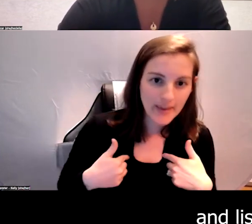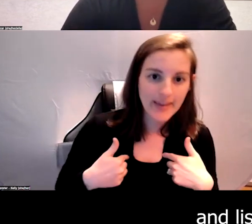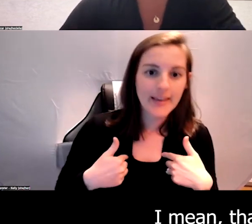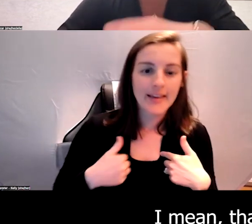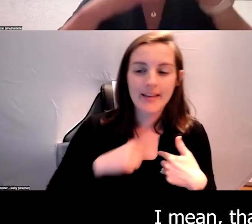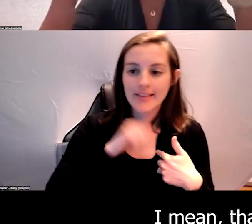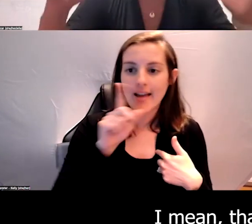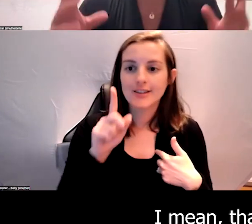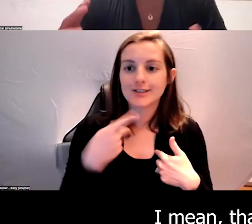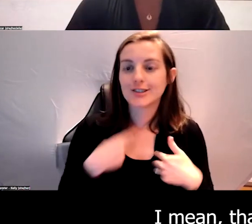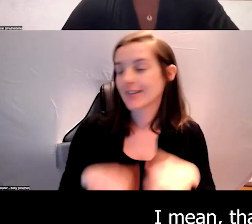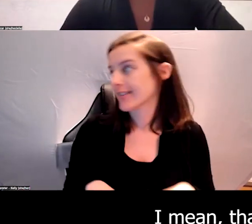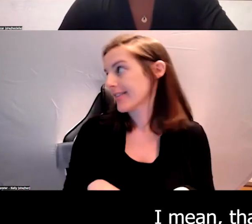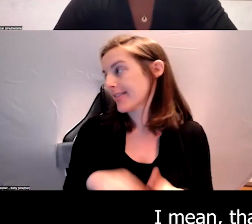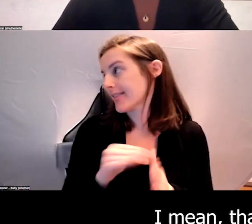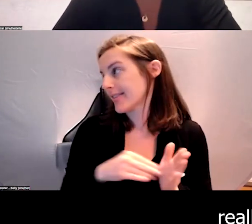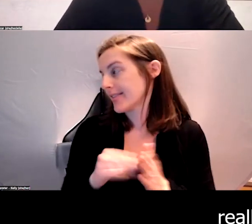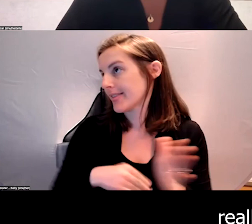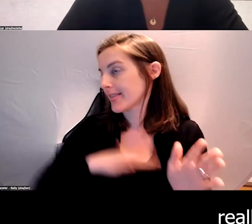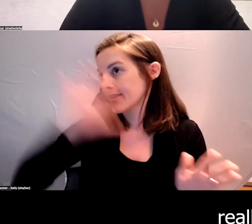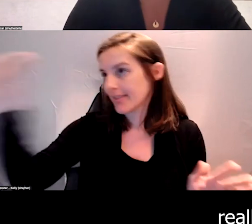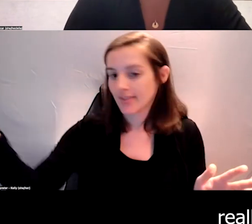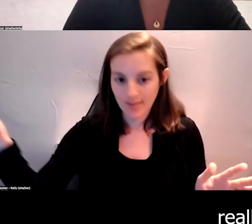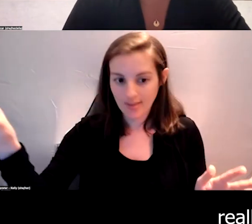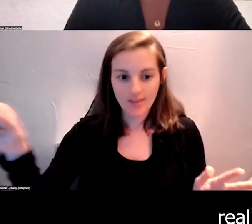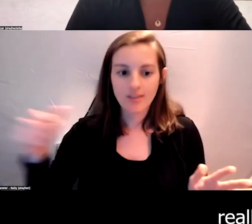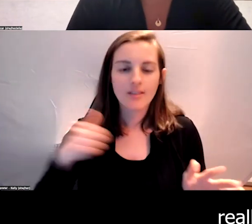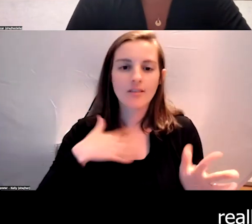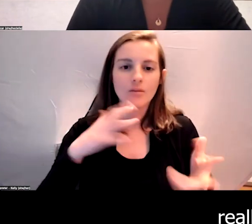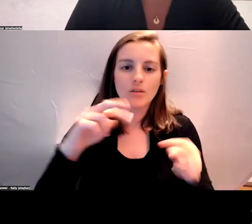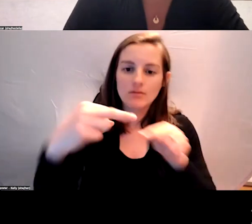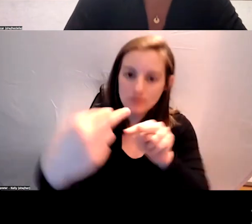listening to me. I mean, that's what I look for really in a visit.